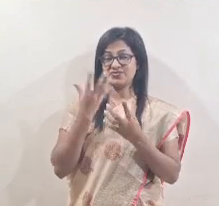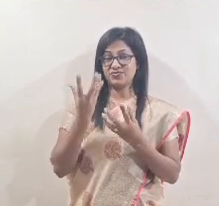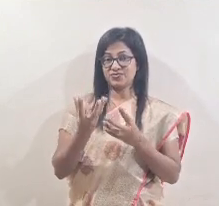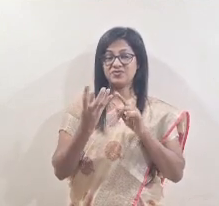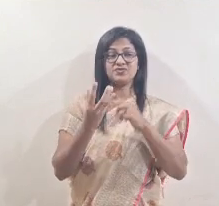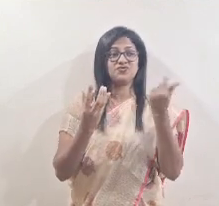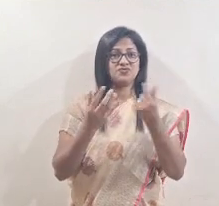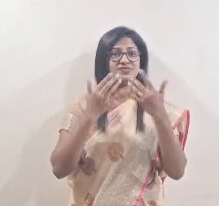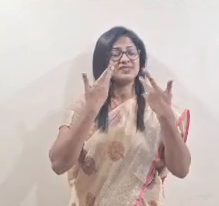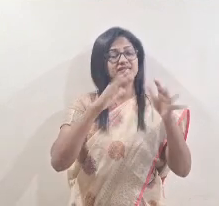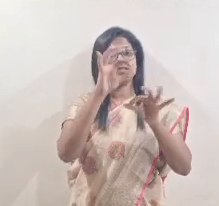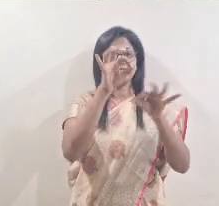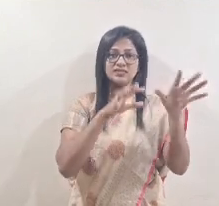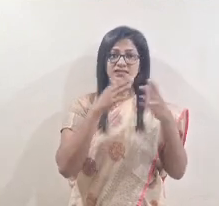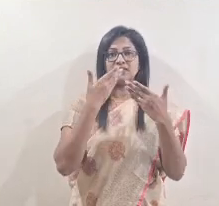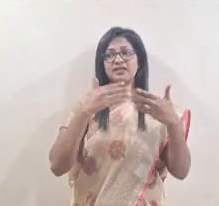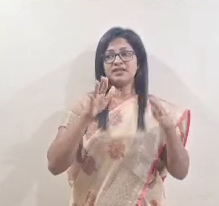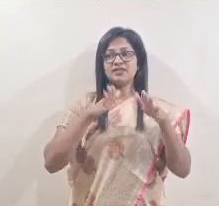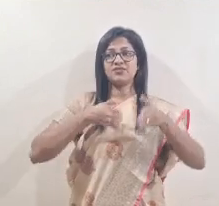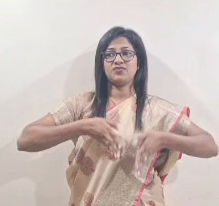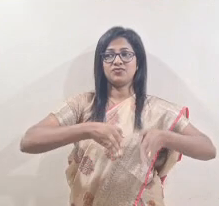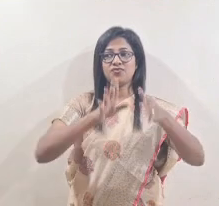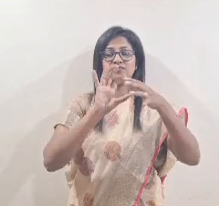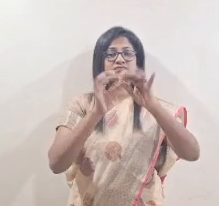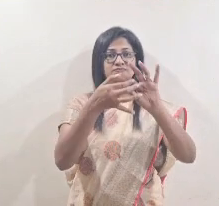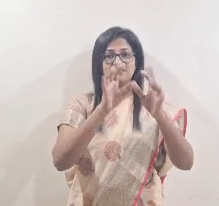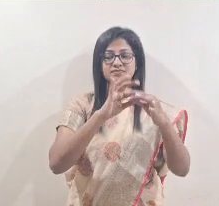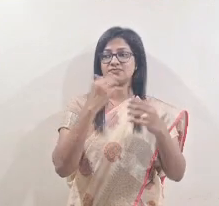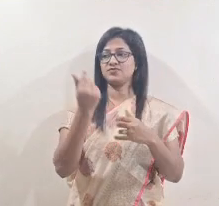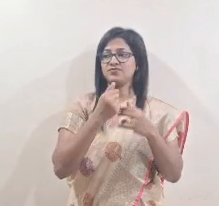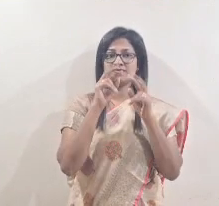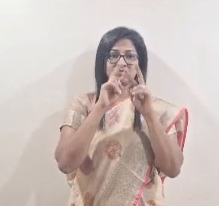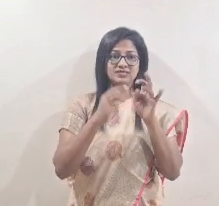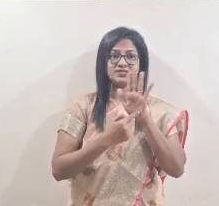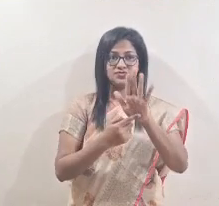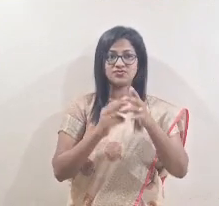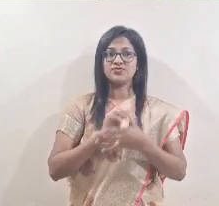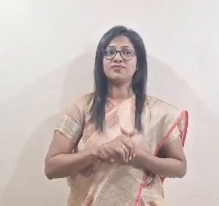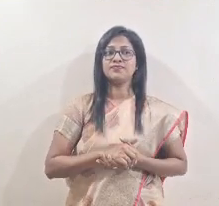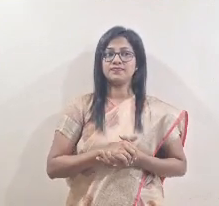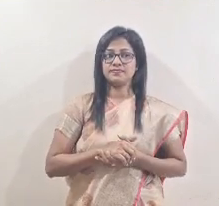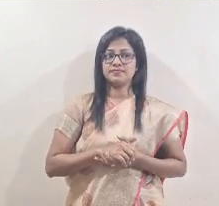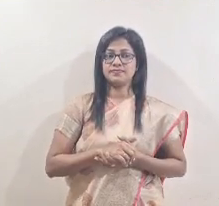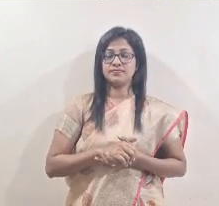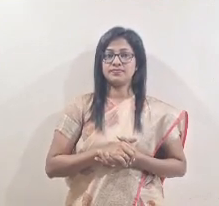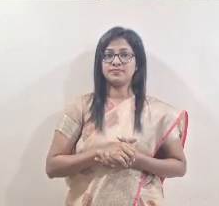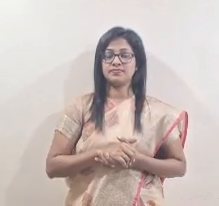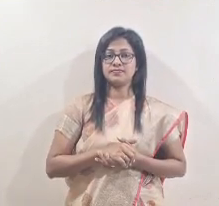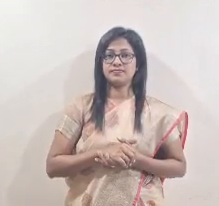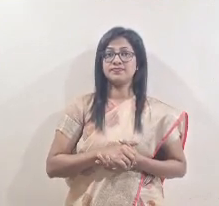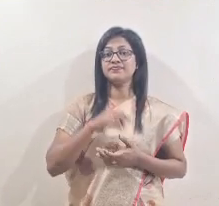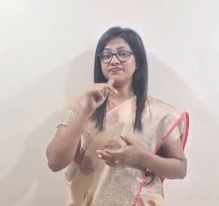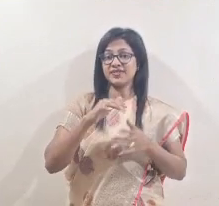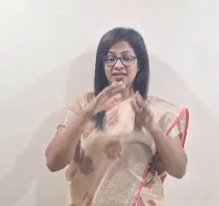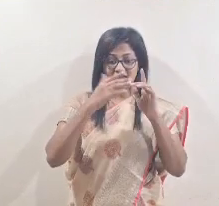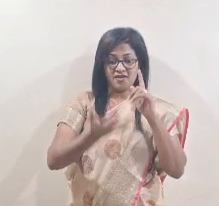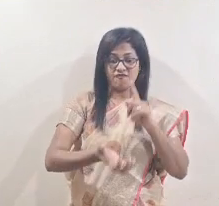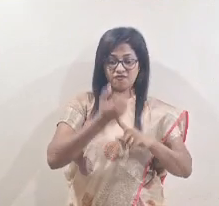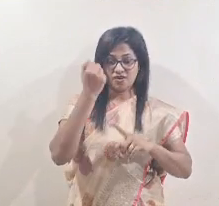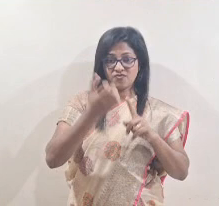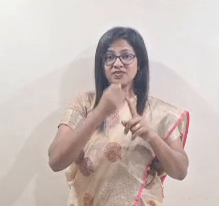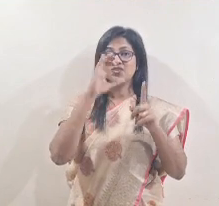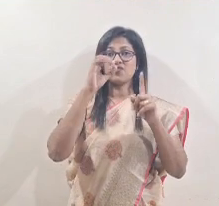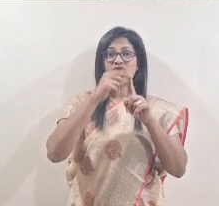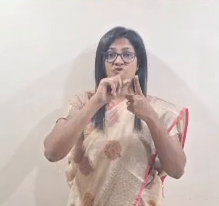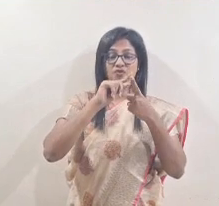any road network. So that is the main contribution of this study. And it was discovered that this